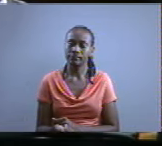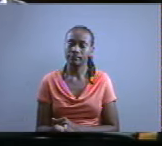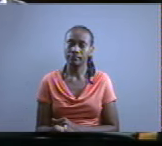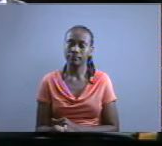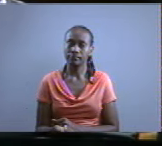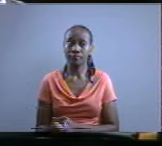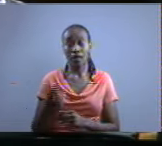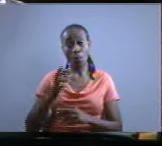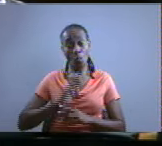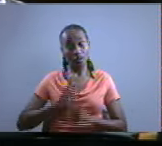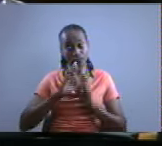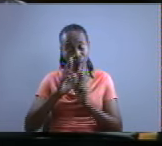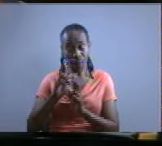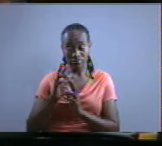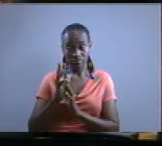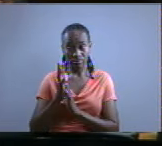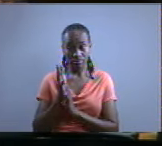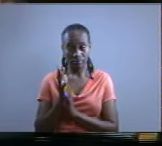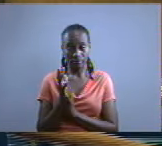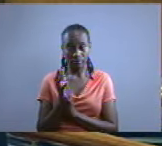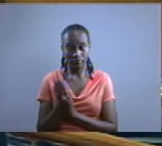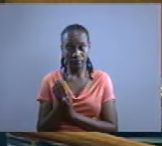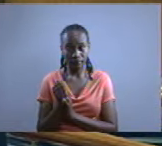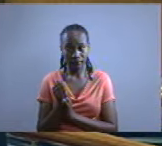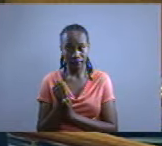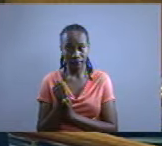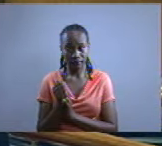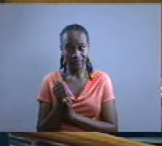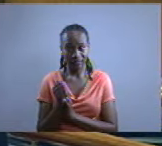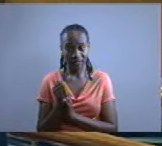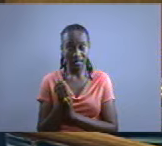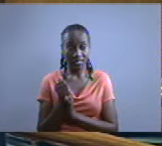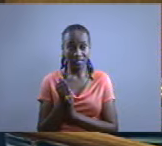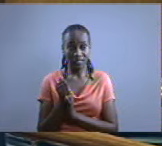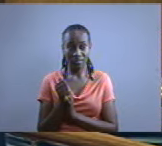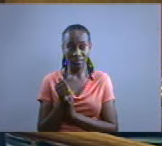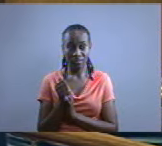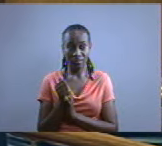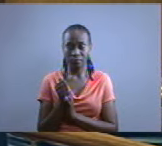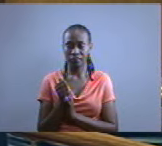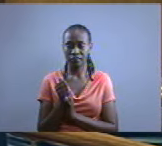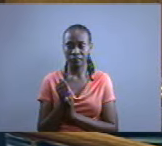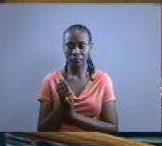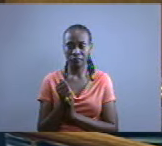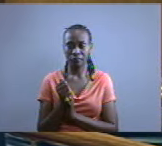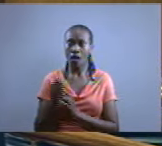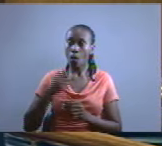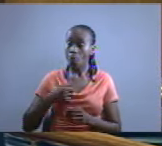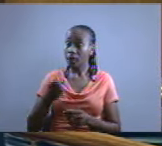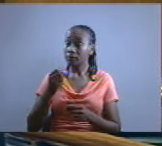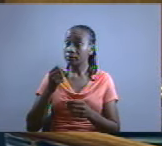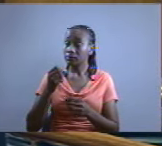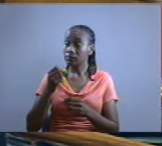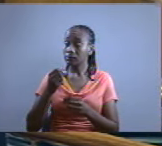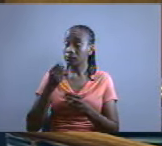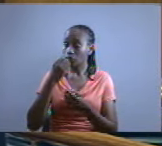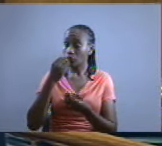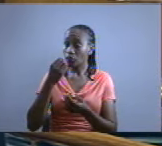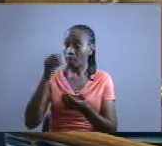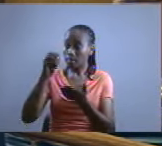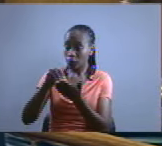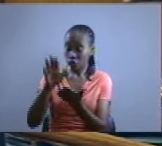it on record? Order, members. I just want to put it on record that the Committee on Finance is not